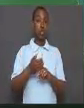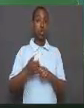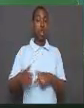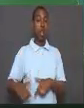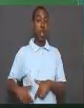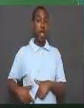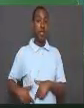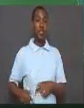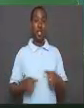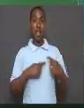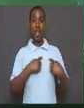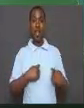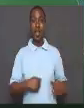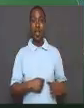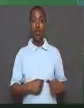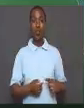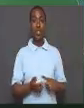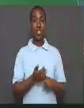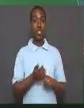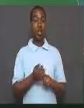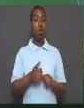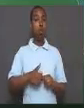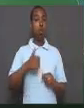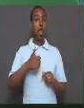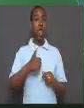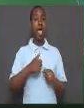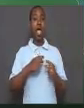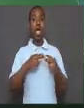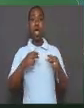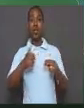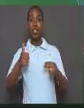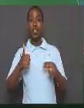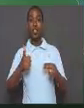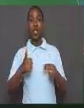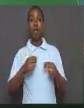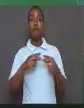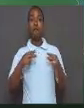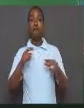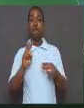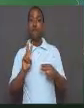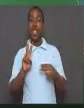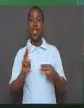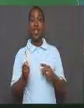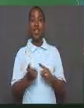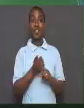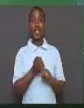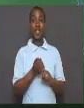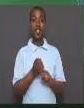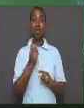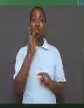the heart, the major arteries and veins, the two circulation